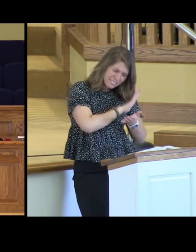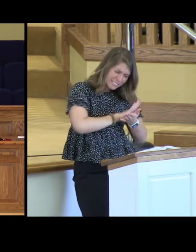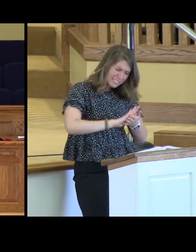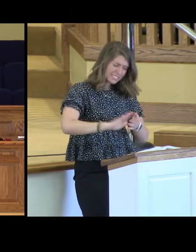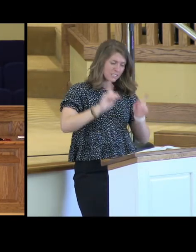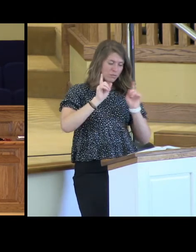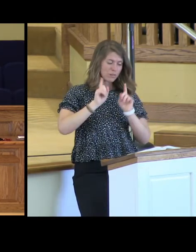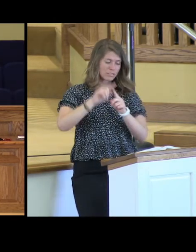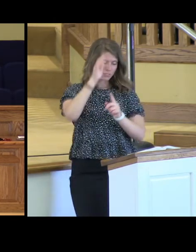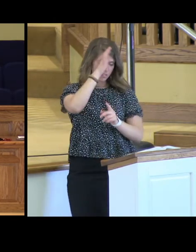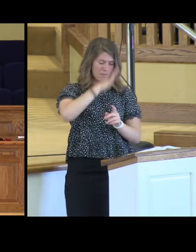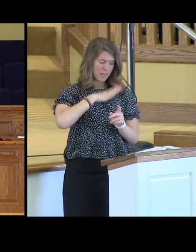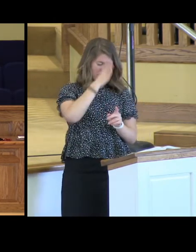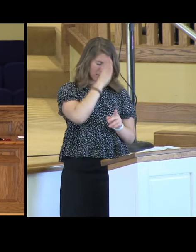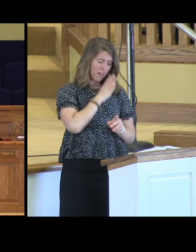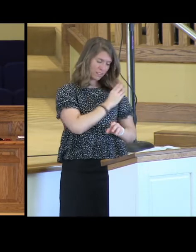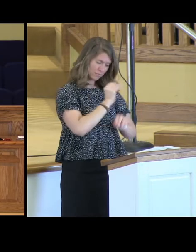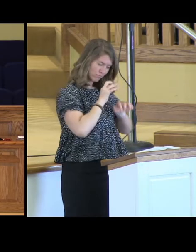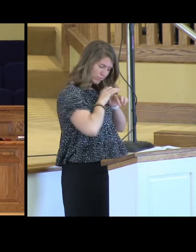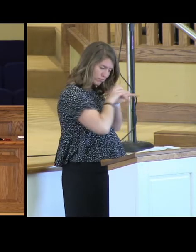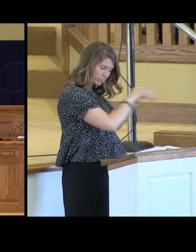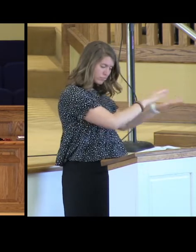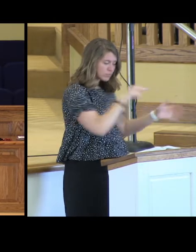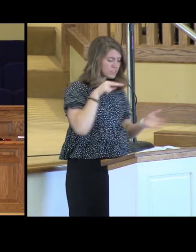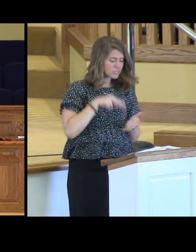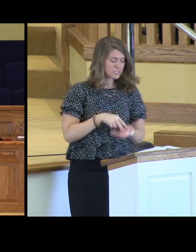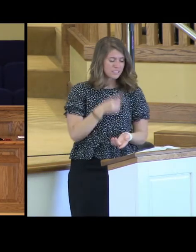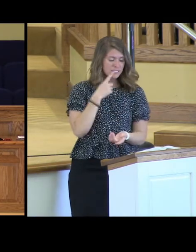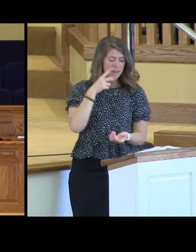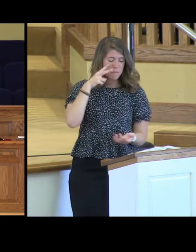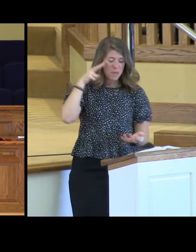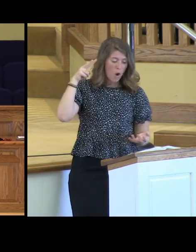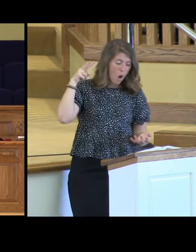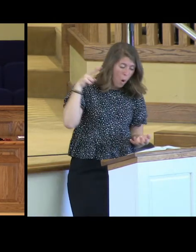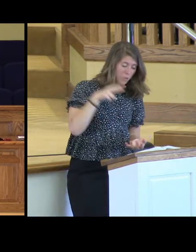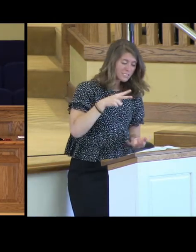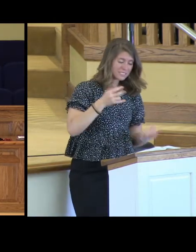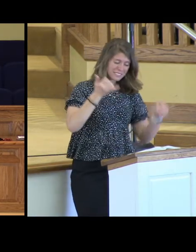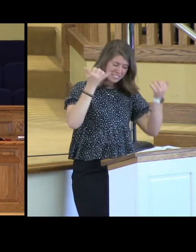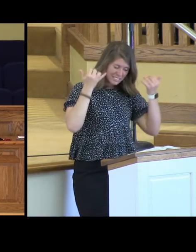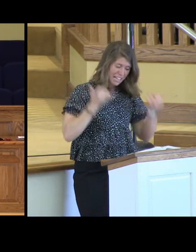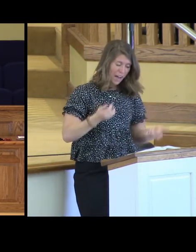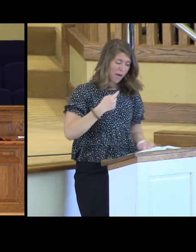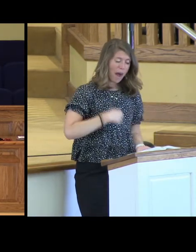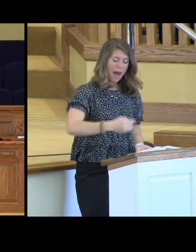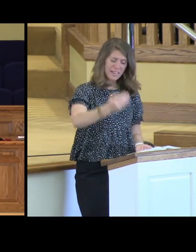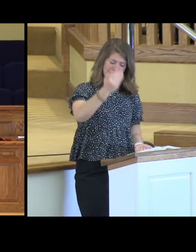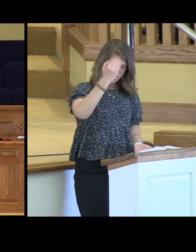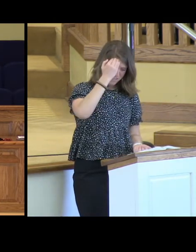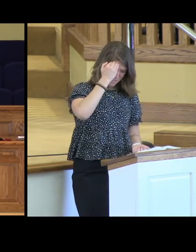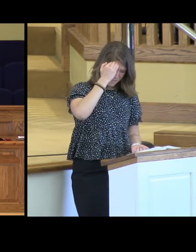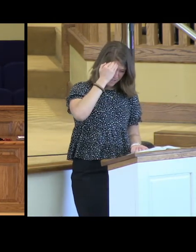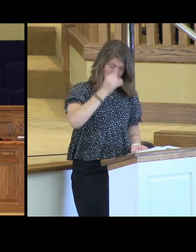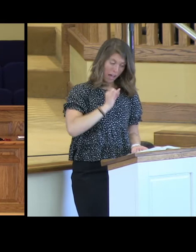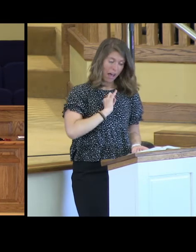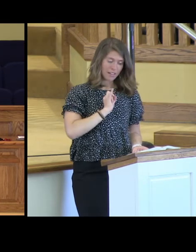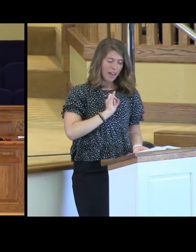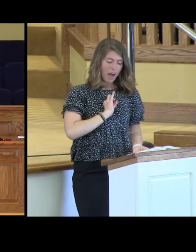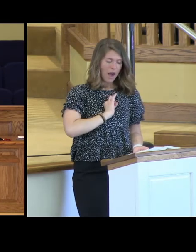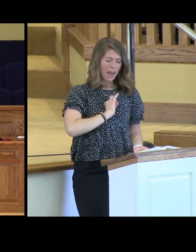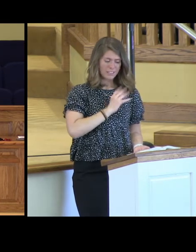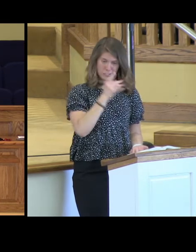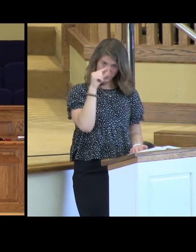to the man of God, he and his company, and came and stood before him and said, behold, now I,